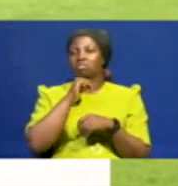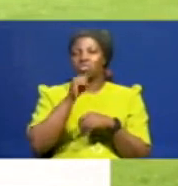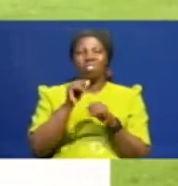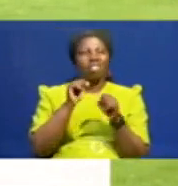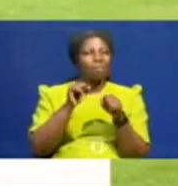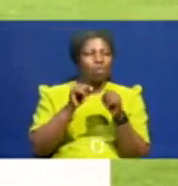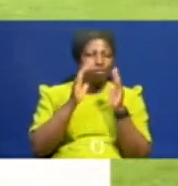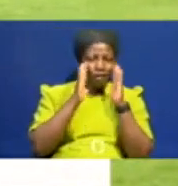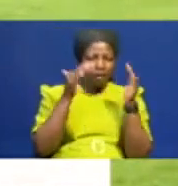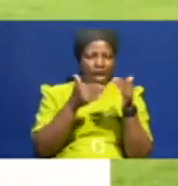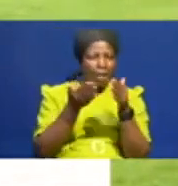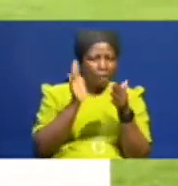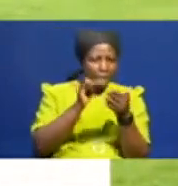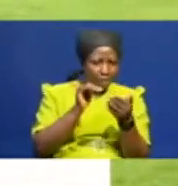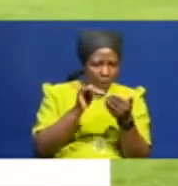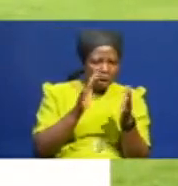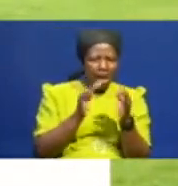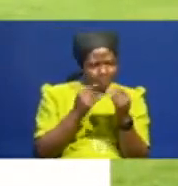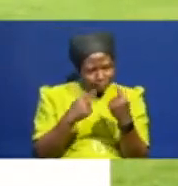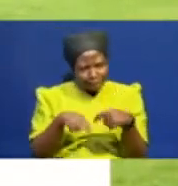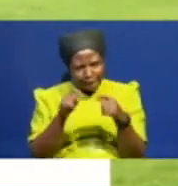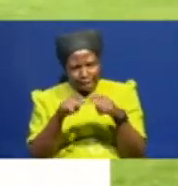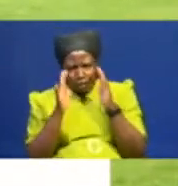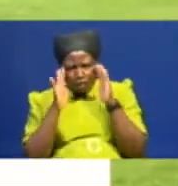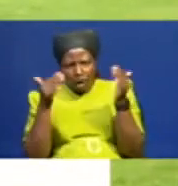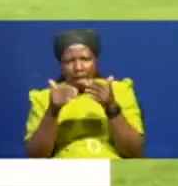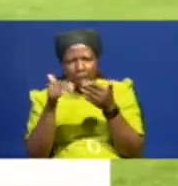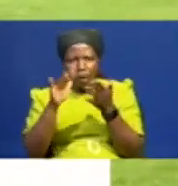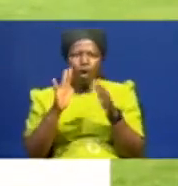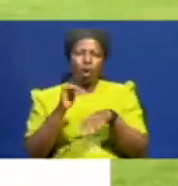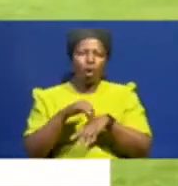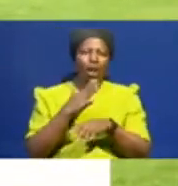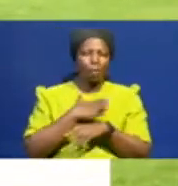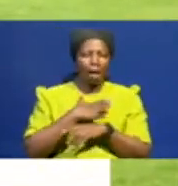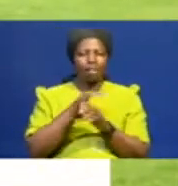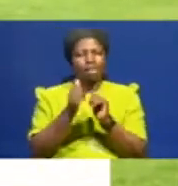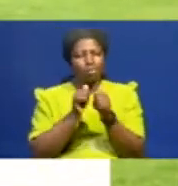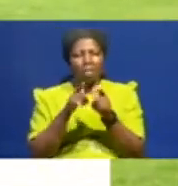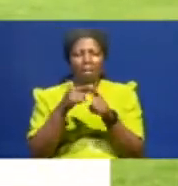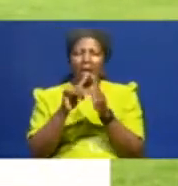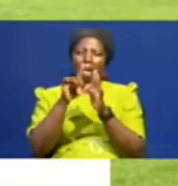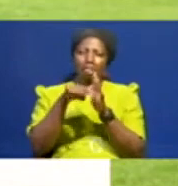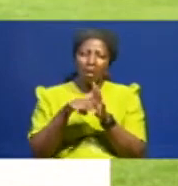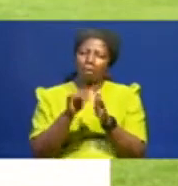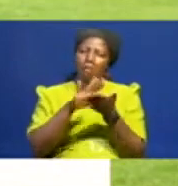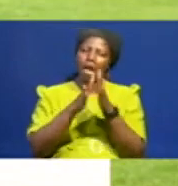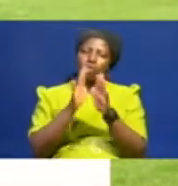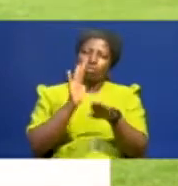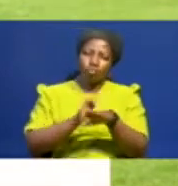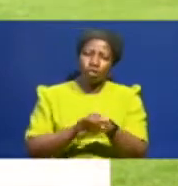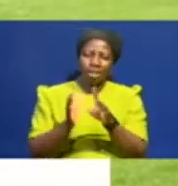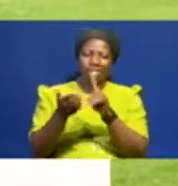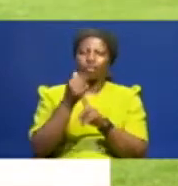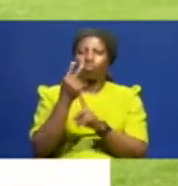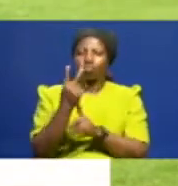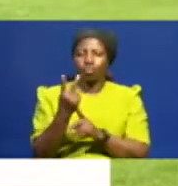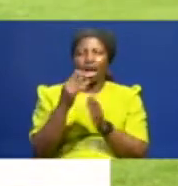focus more on my game, and then it was good after that. I went 2 under after that. The scores have been